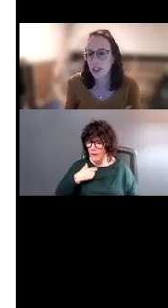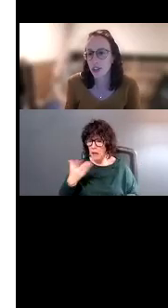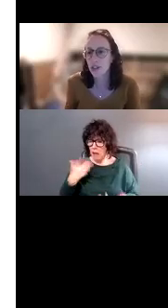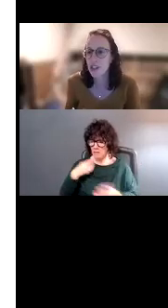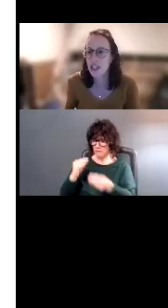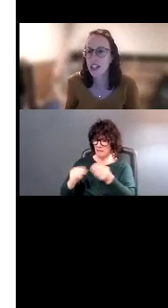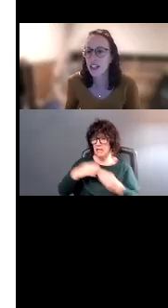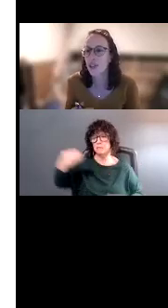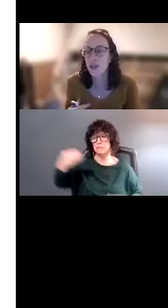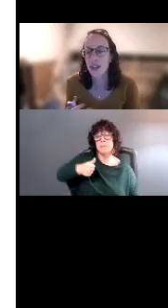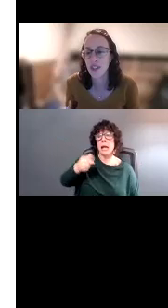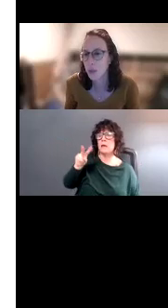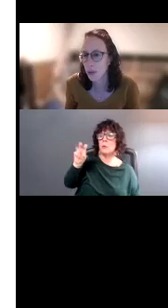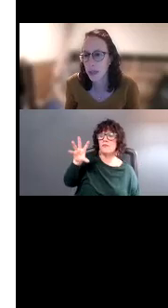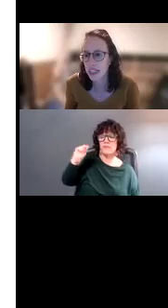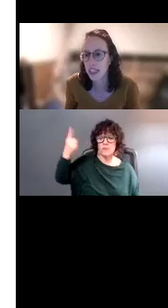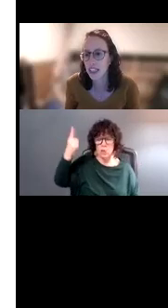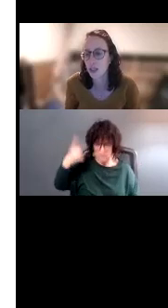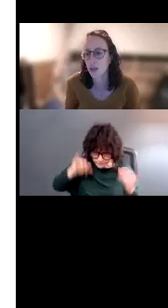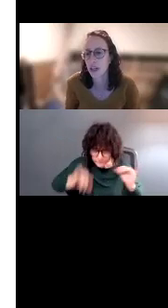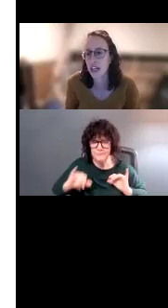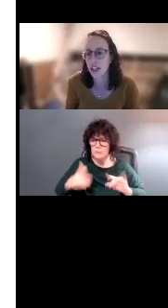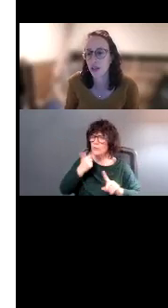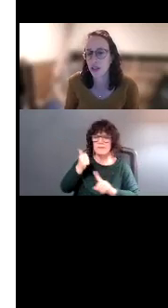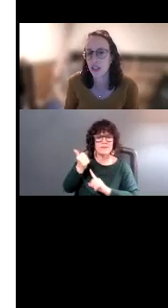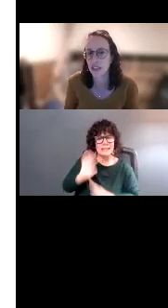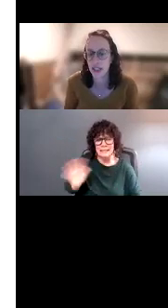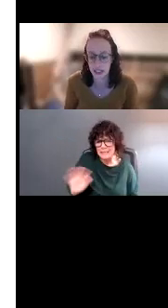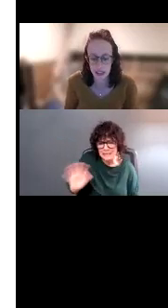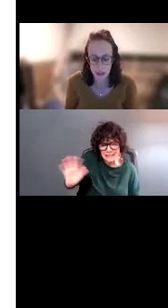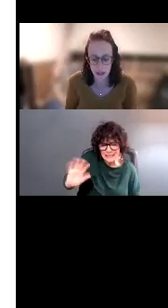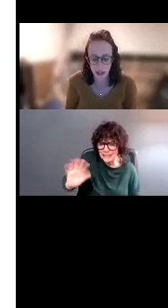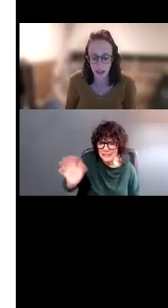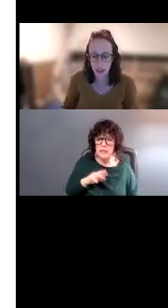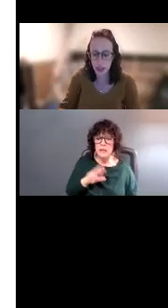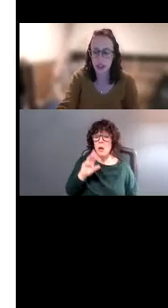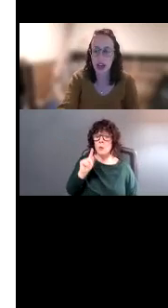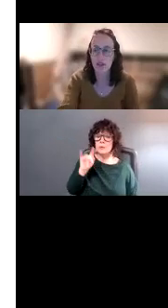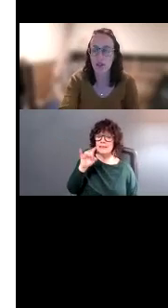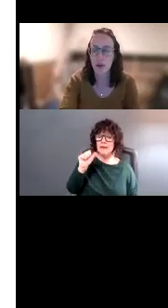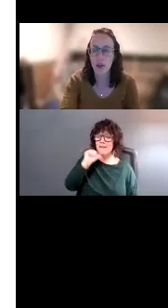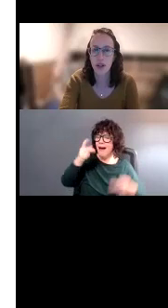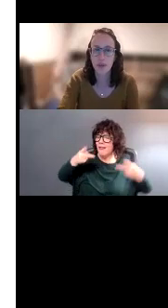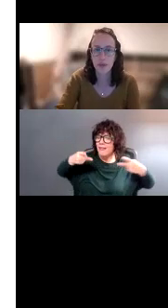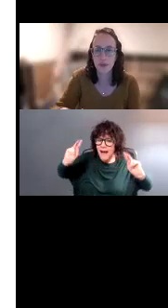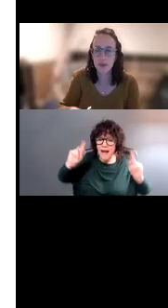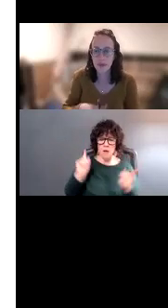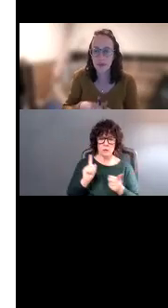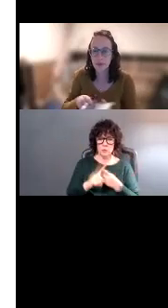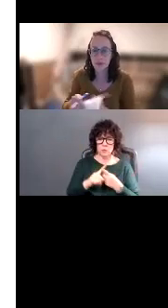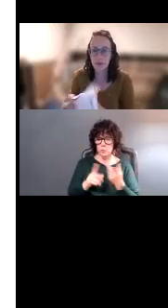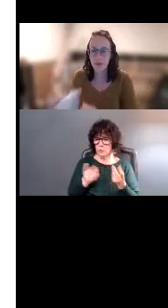quicker restoration if you give them more money. So again, those are tactics to look out for.